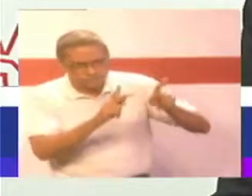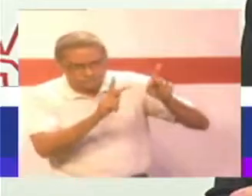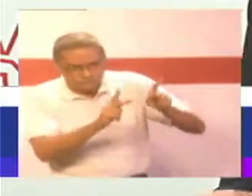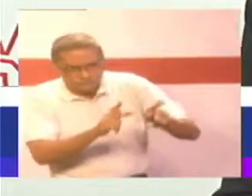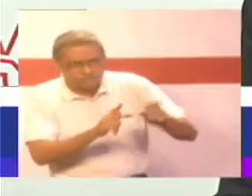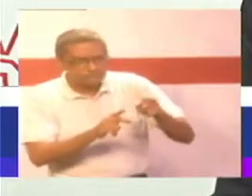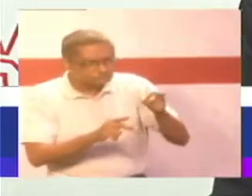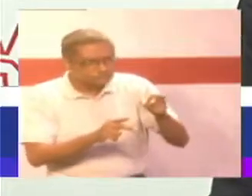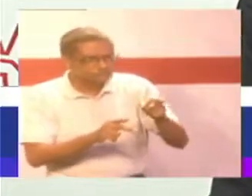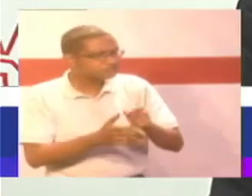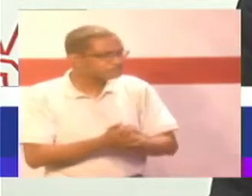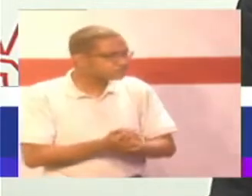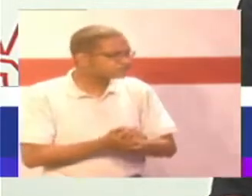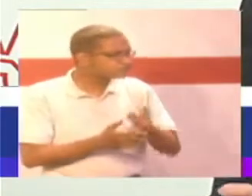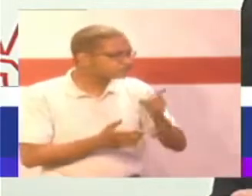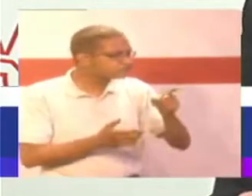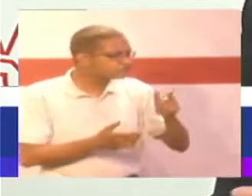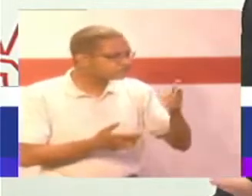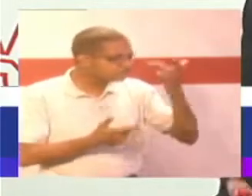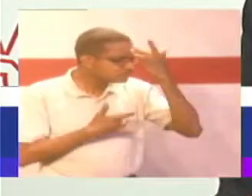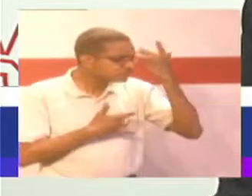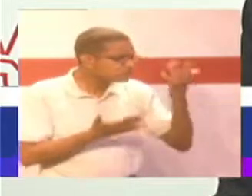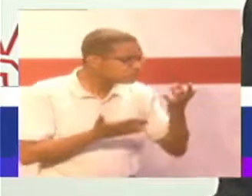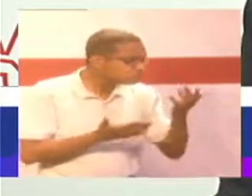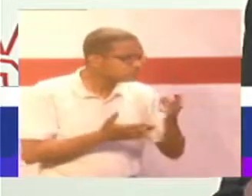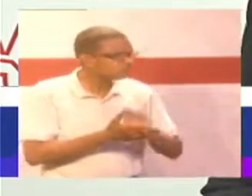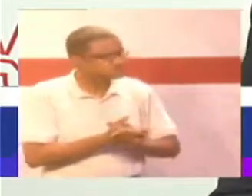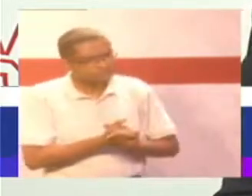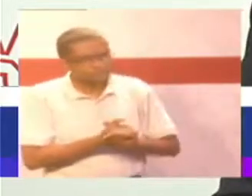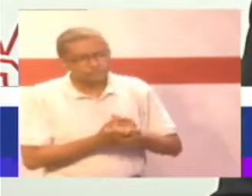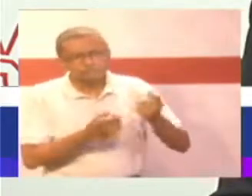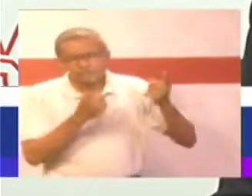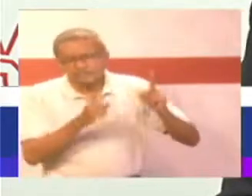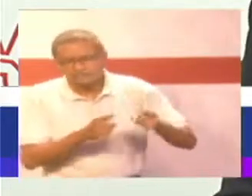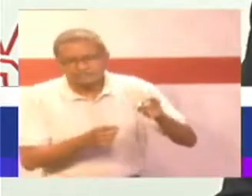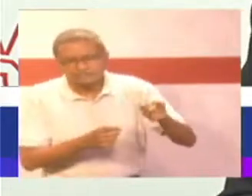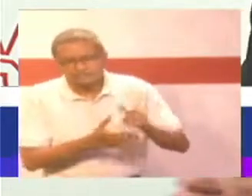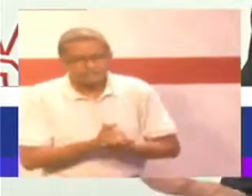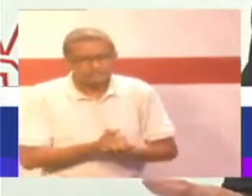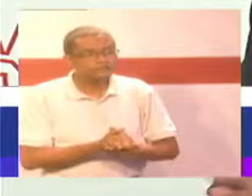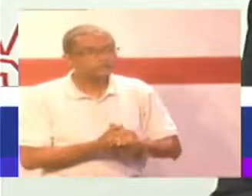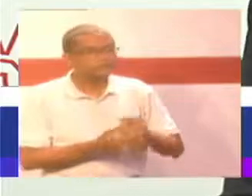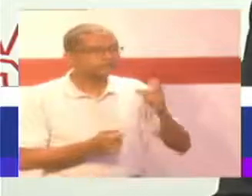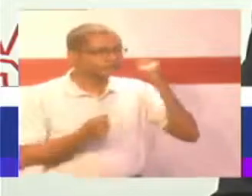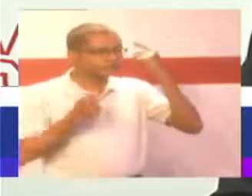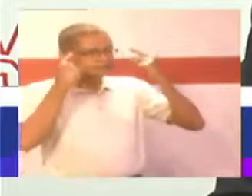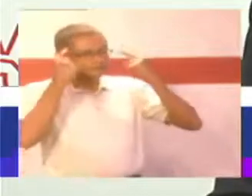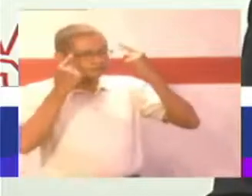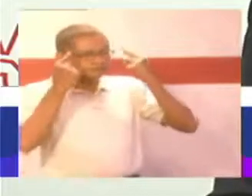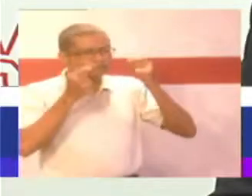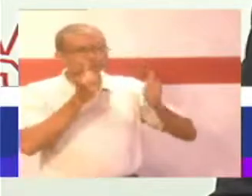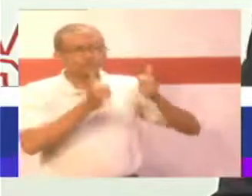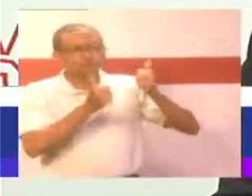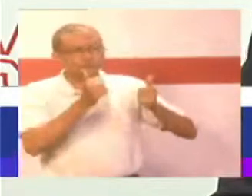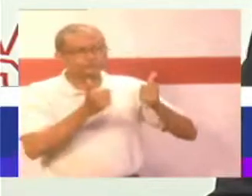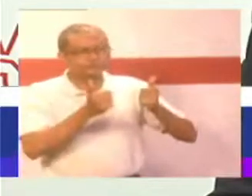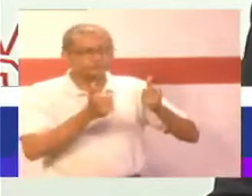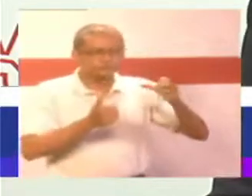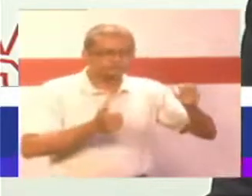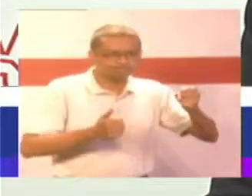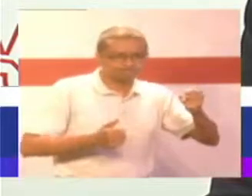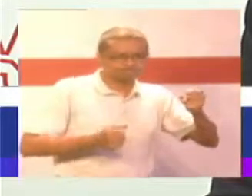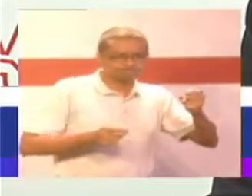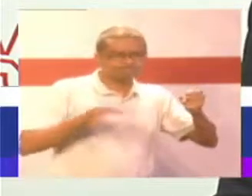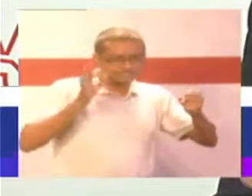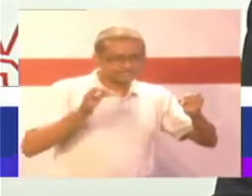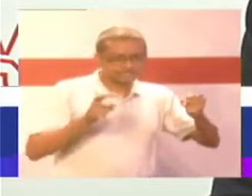at their prognosis and determine now which patients will be admitted into the intensive care